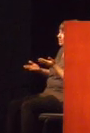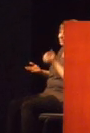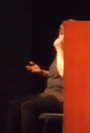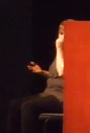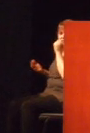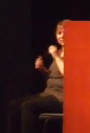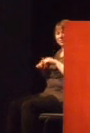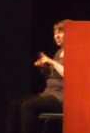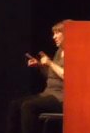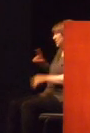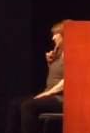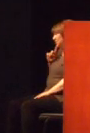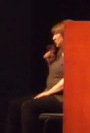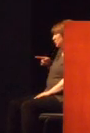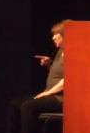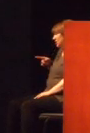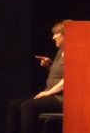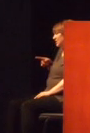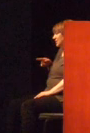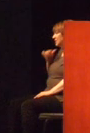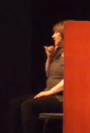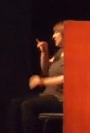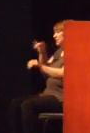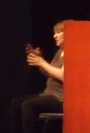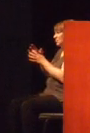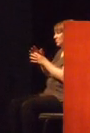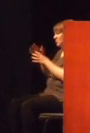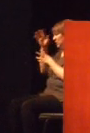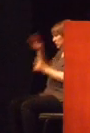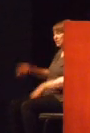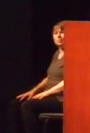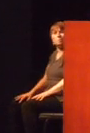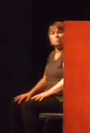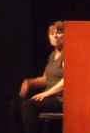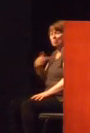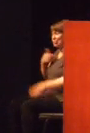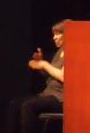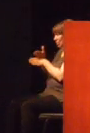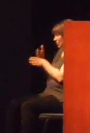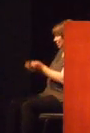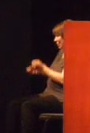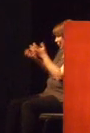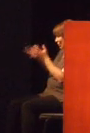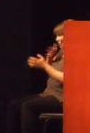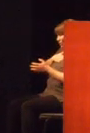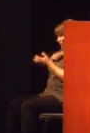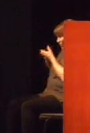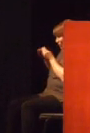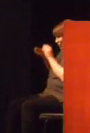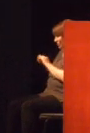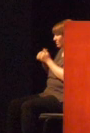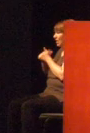less interesting than you talking to each other. So here's the thing. I shared a lot about my own personal story and how race